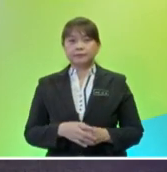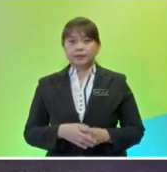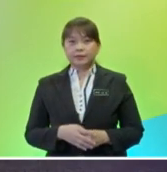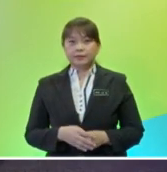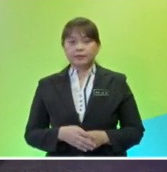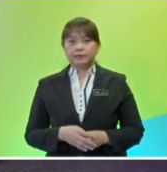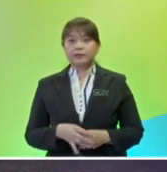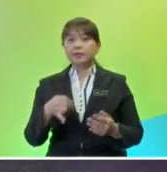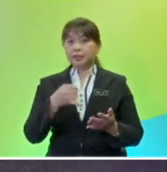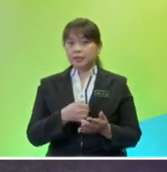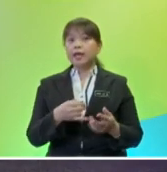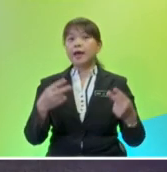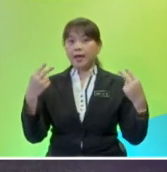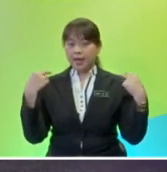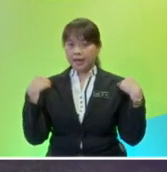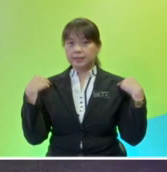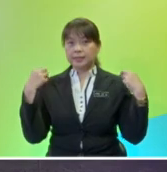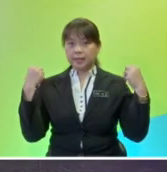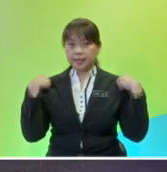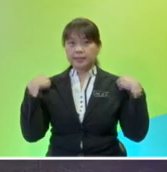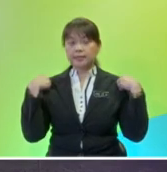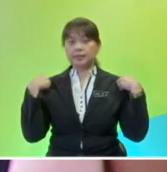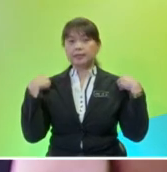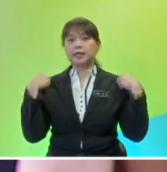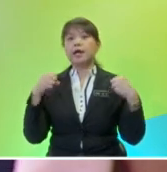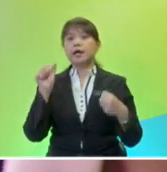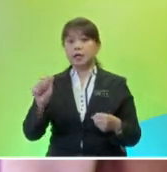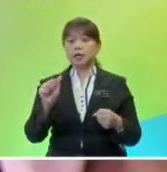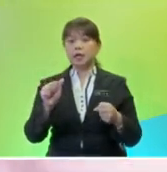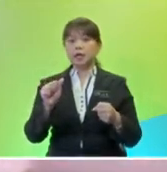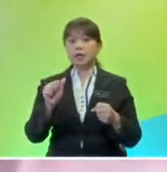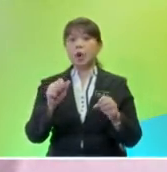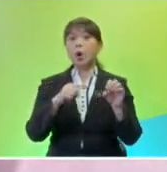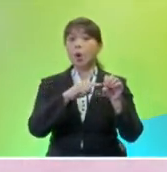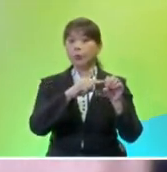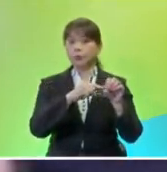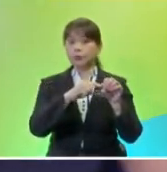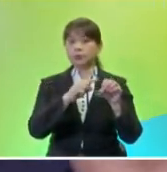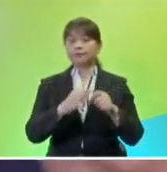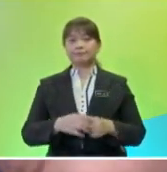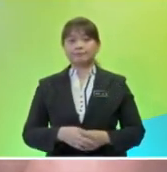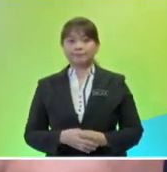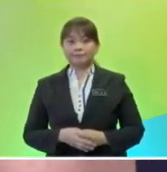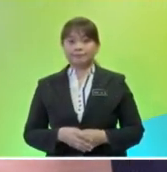So it has a hole in the middle. Oh. It's like a donut or a ring.